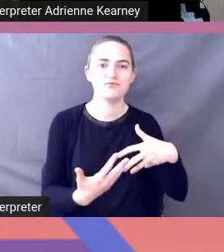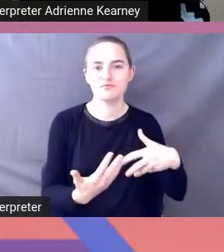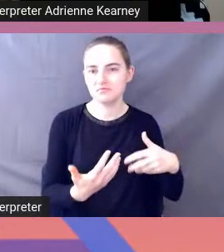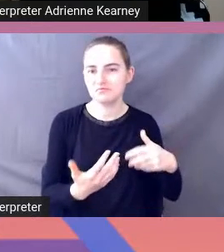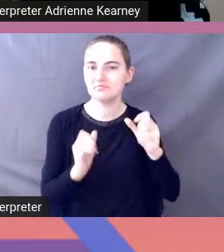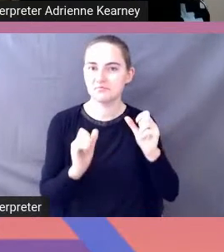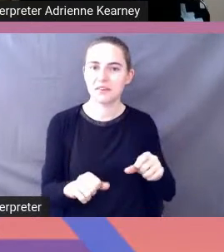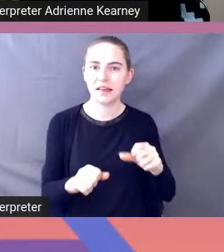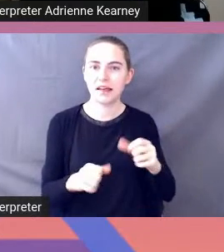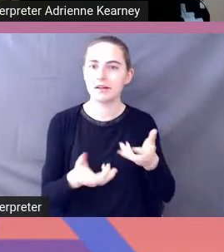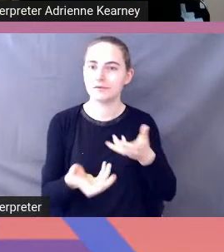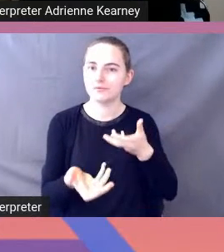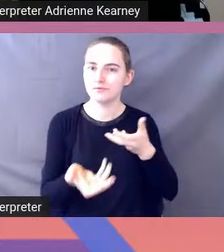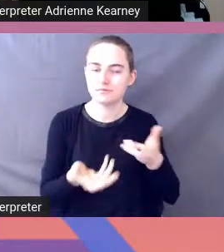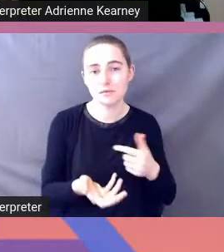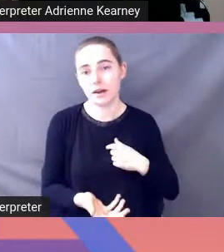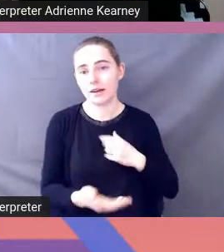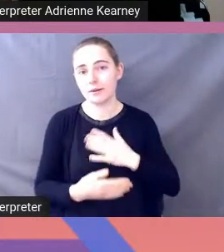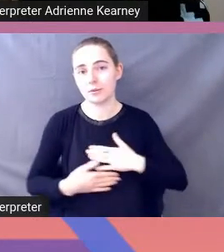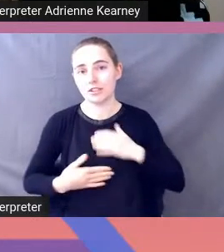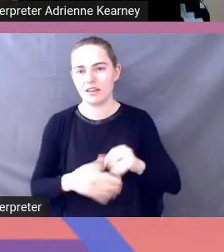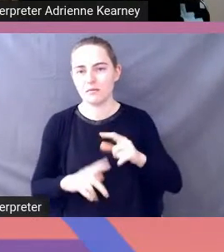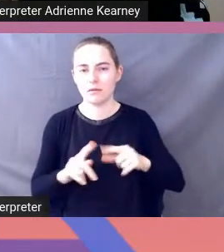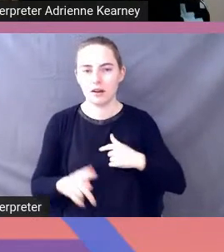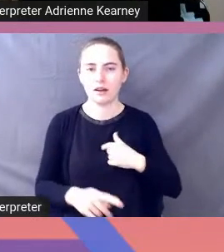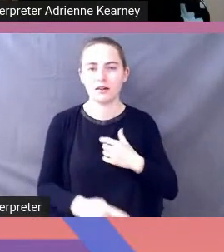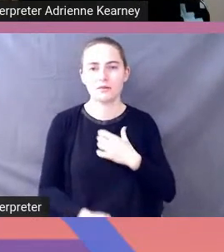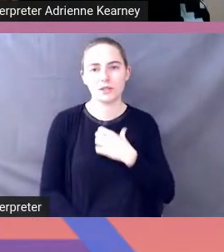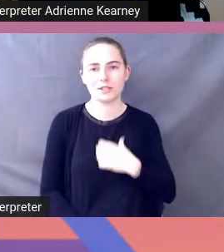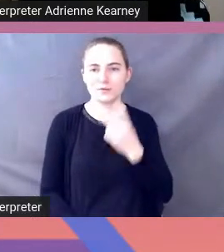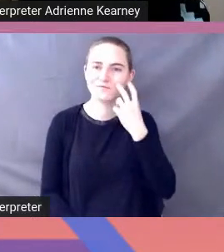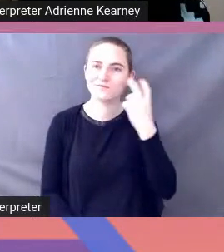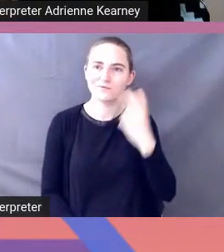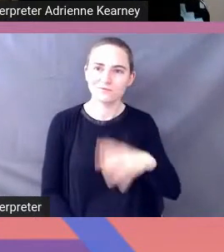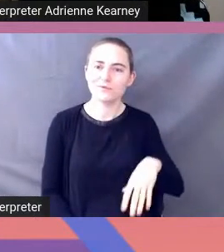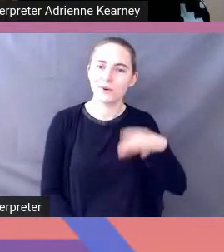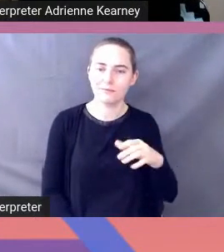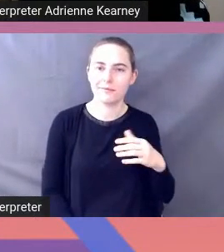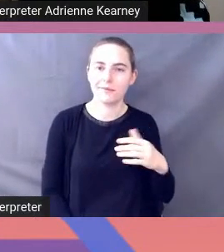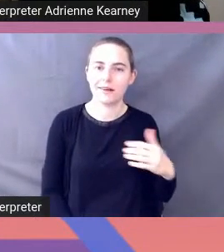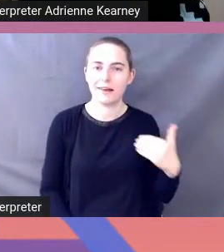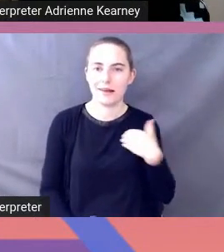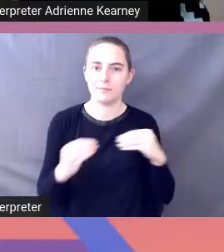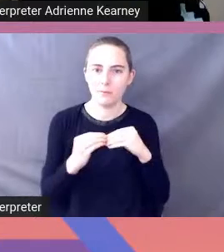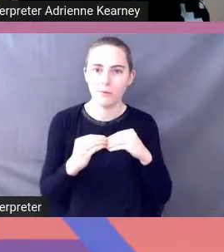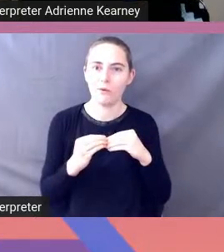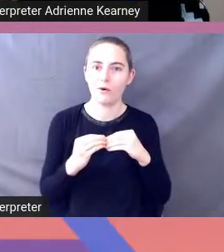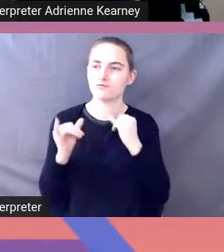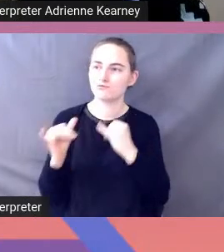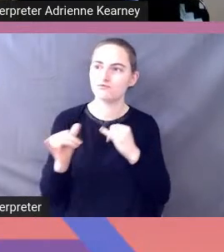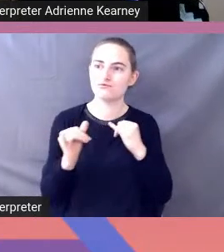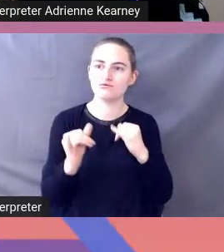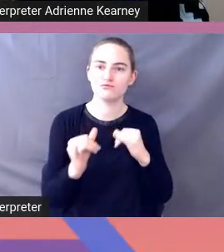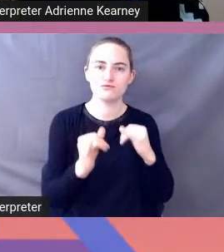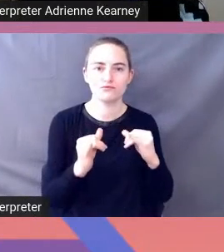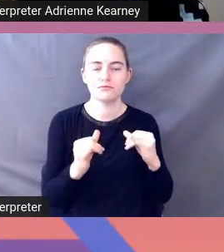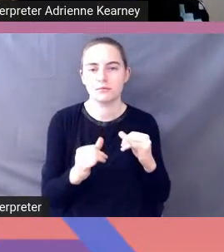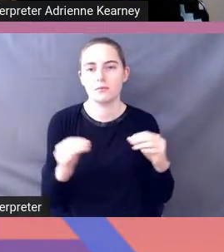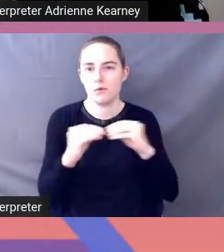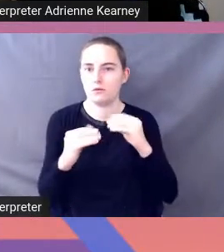it, but I do wish I was raised with more diversity, if that makes sense. I don't understand what the issue is